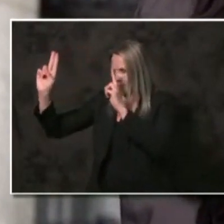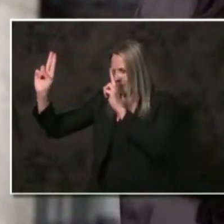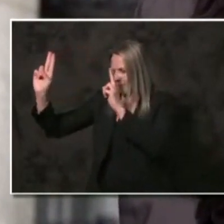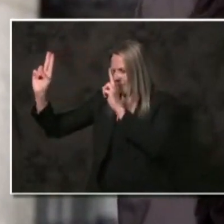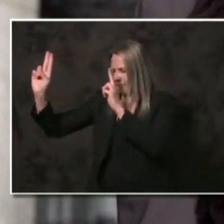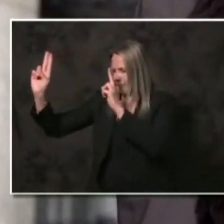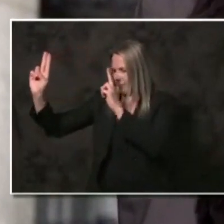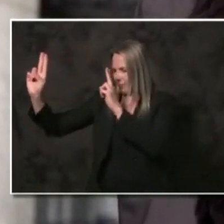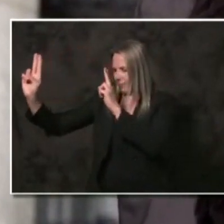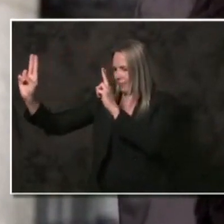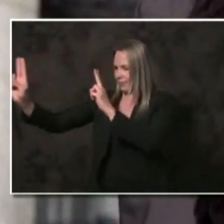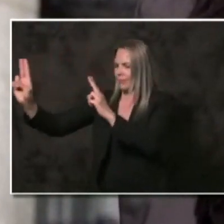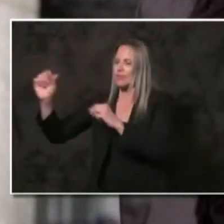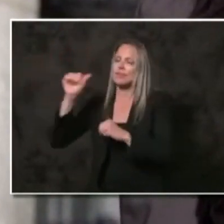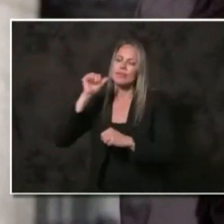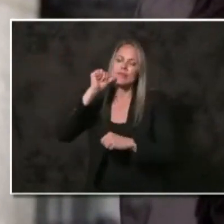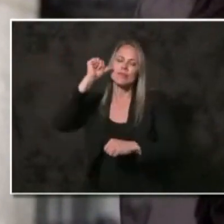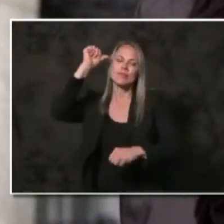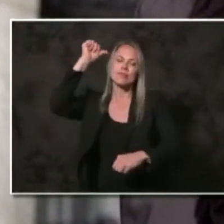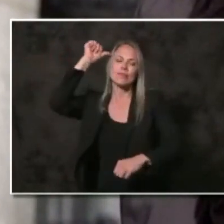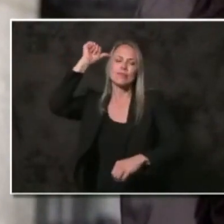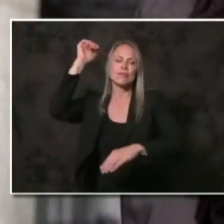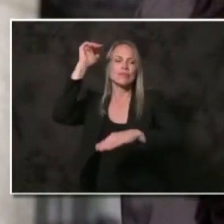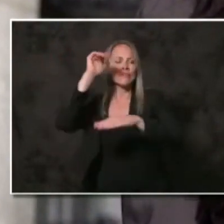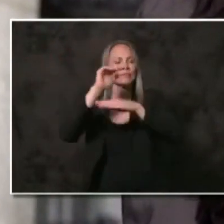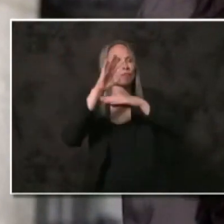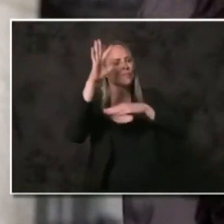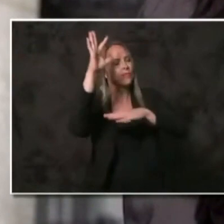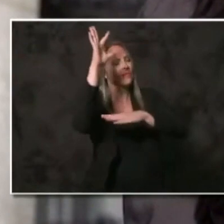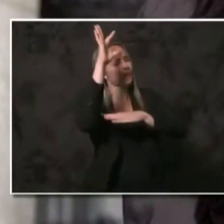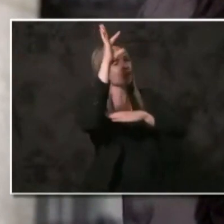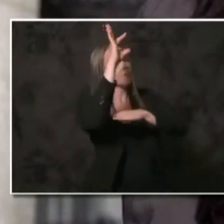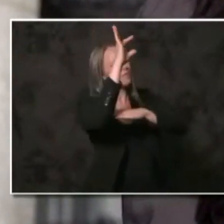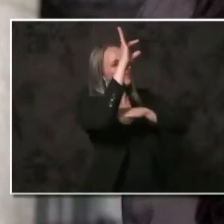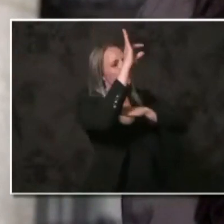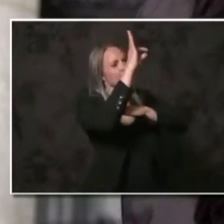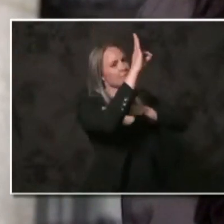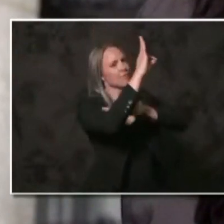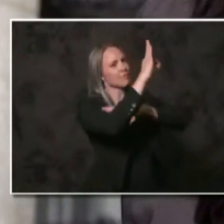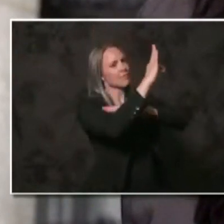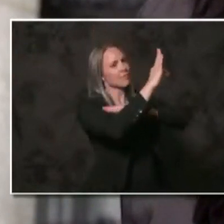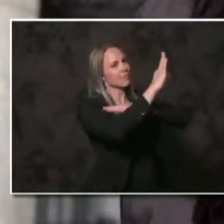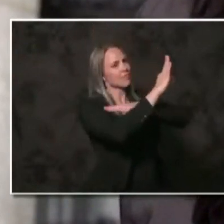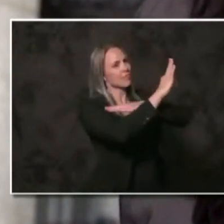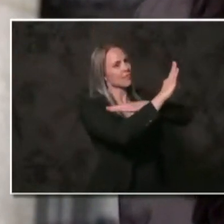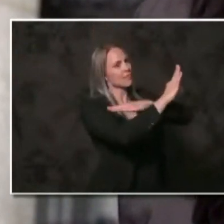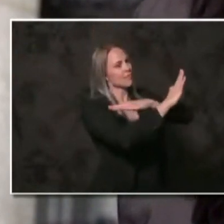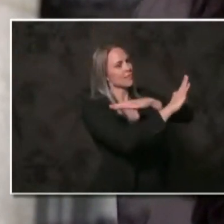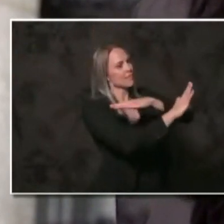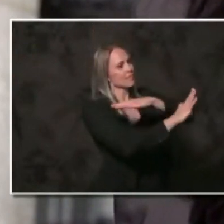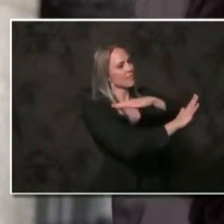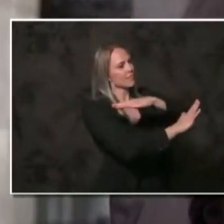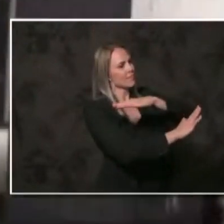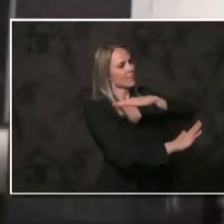at the twilight's last gleaming?